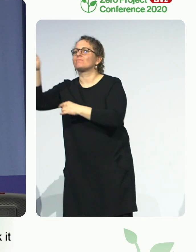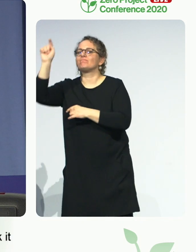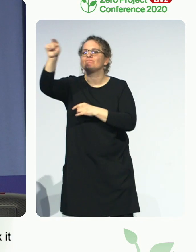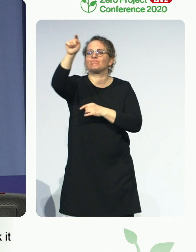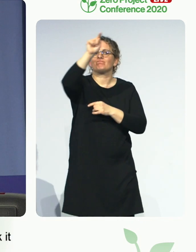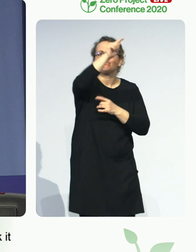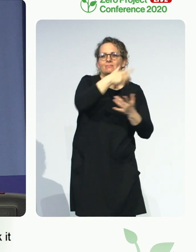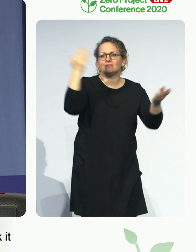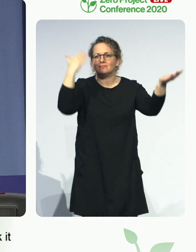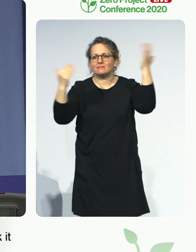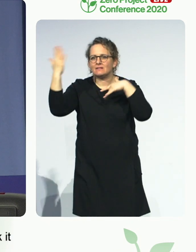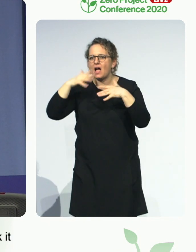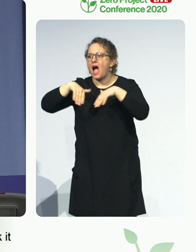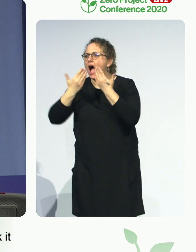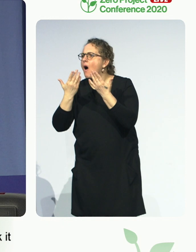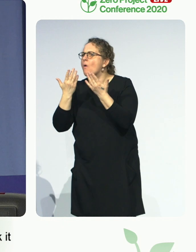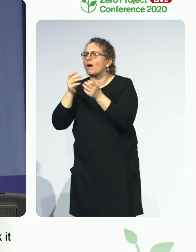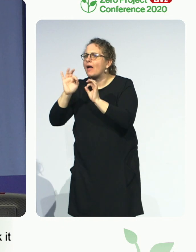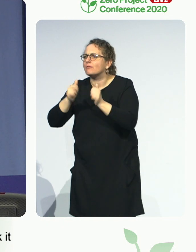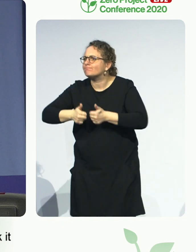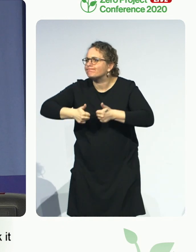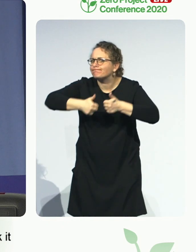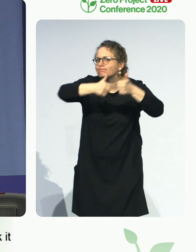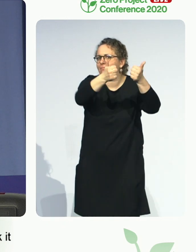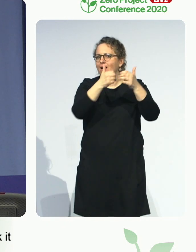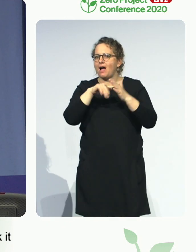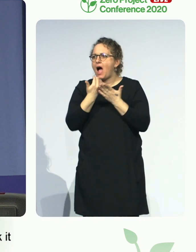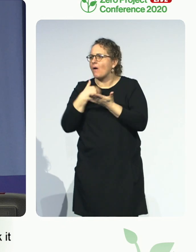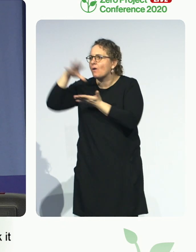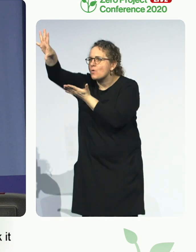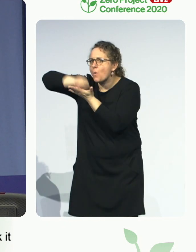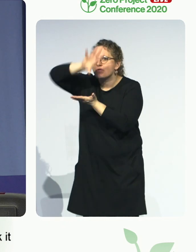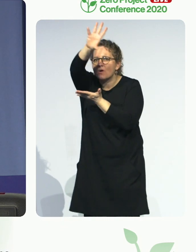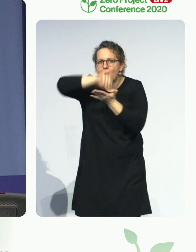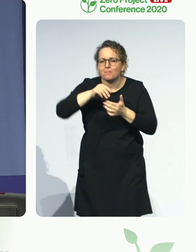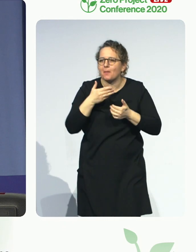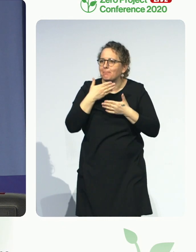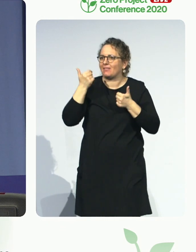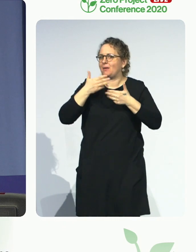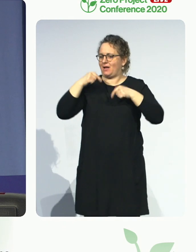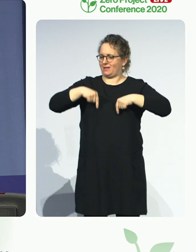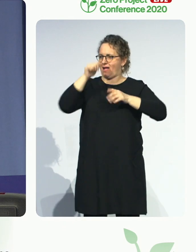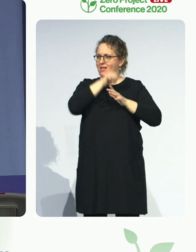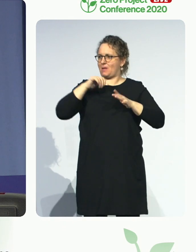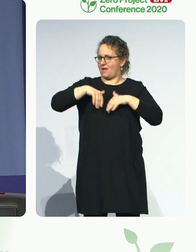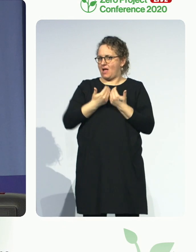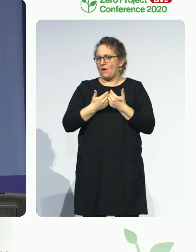different solutions to work for the best for the deaf children.